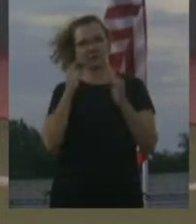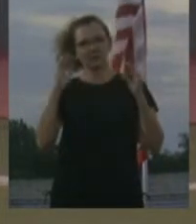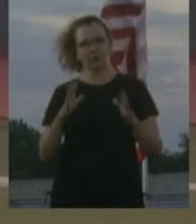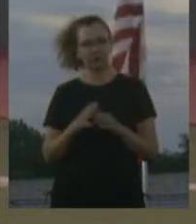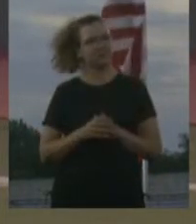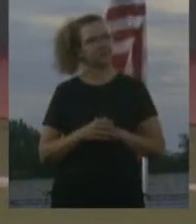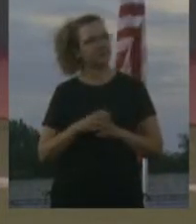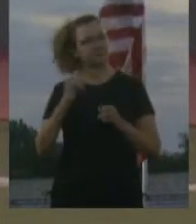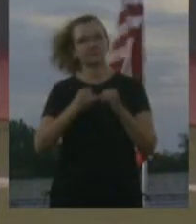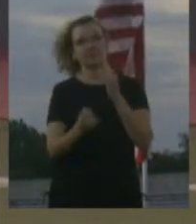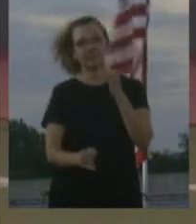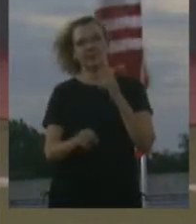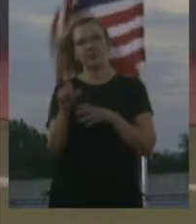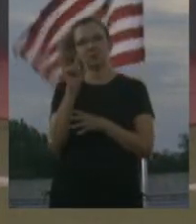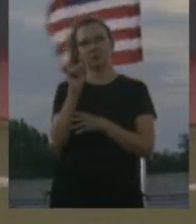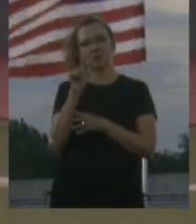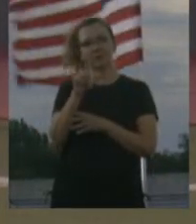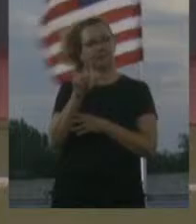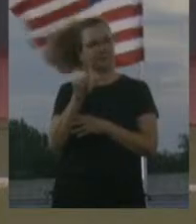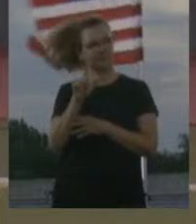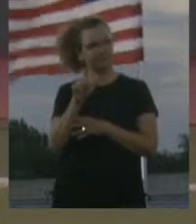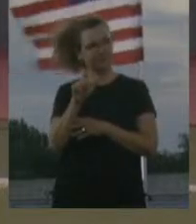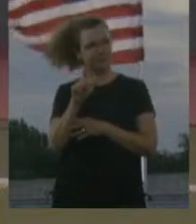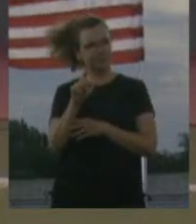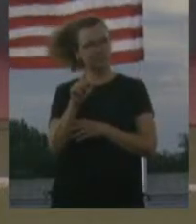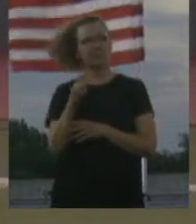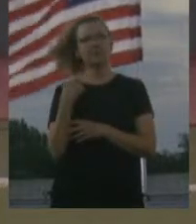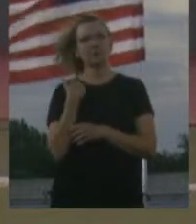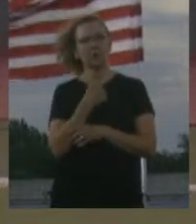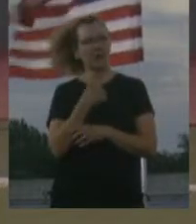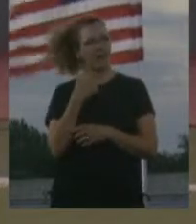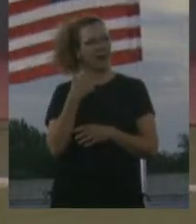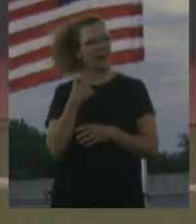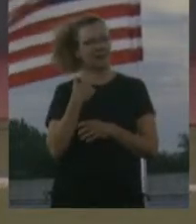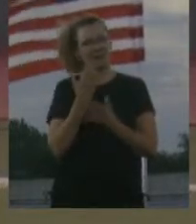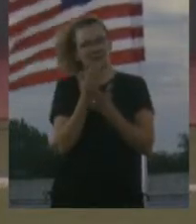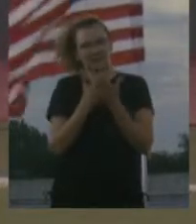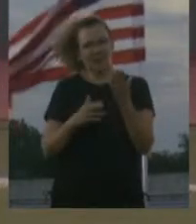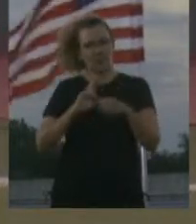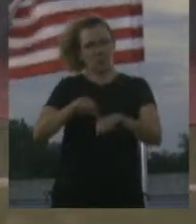Finally, 2021 offered us a glimpse of normalcy.